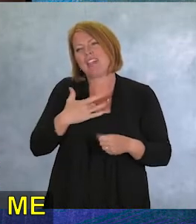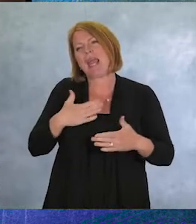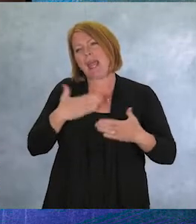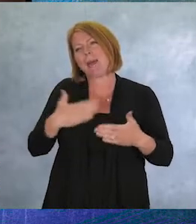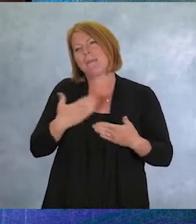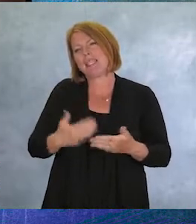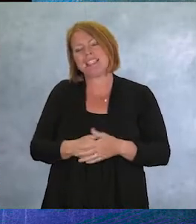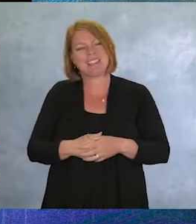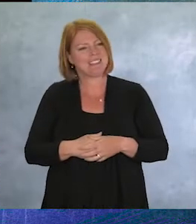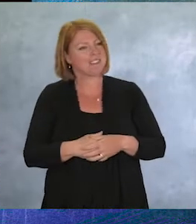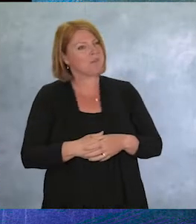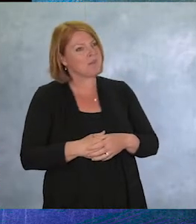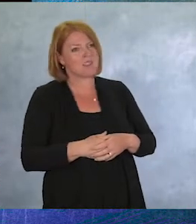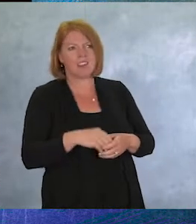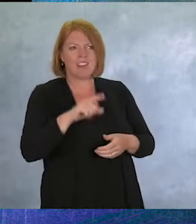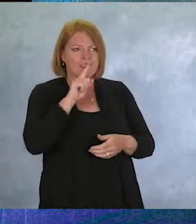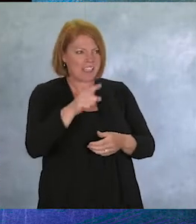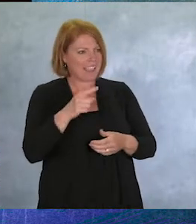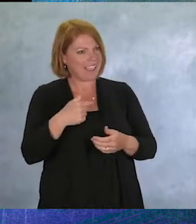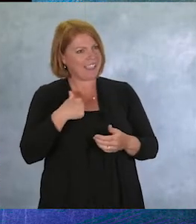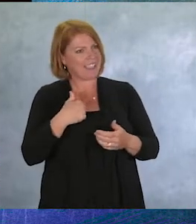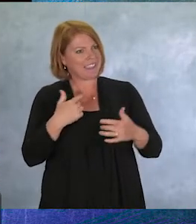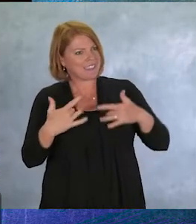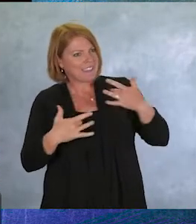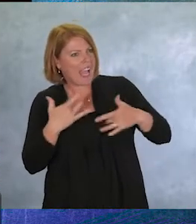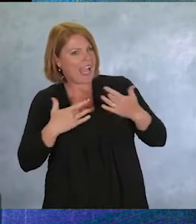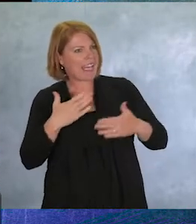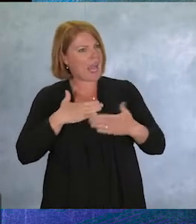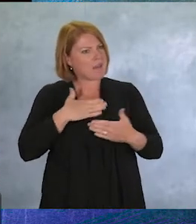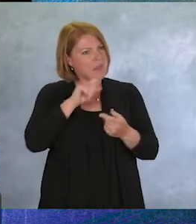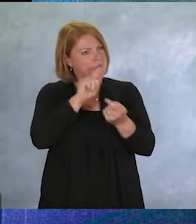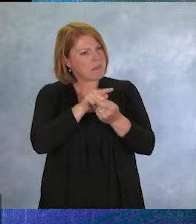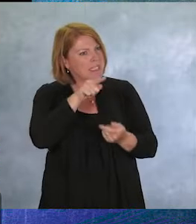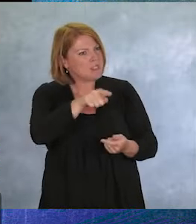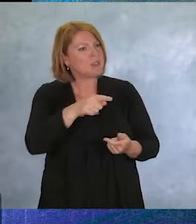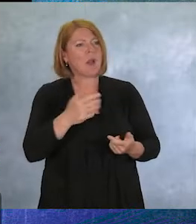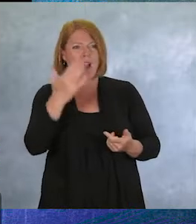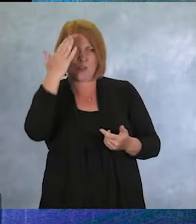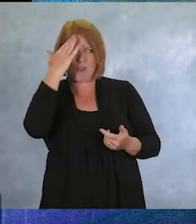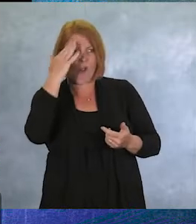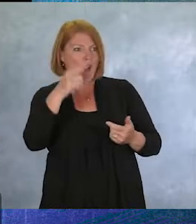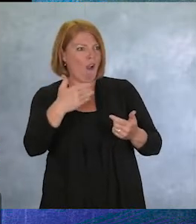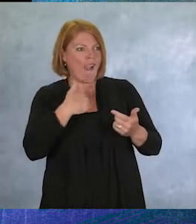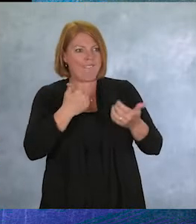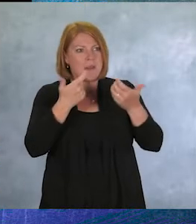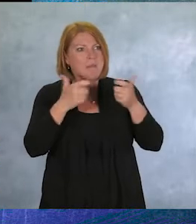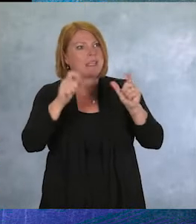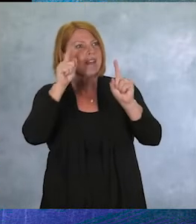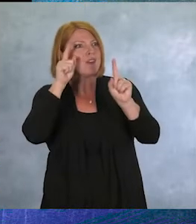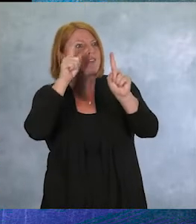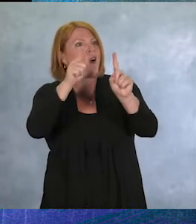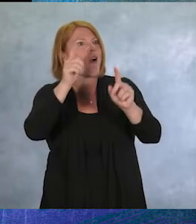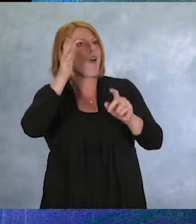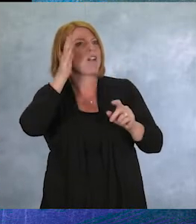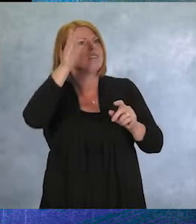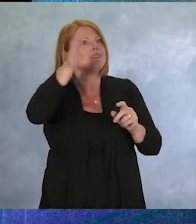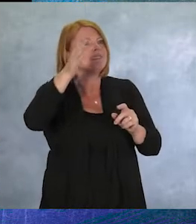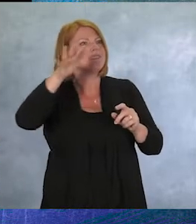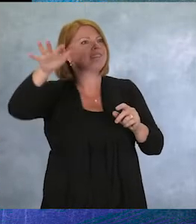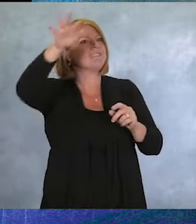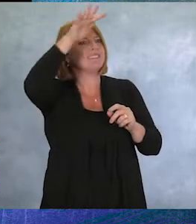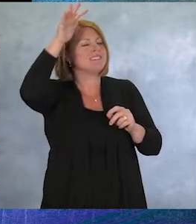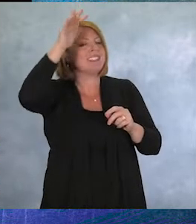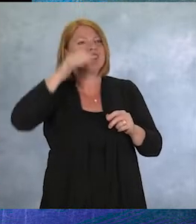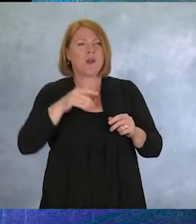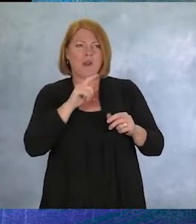my dog. It's really exciting to meet you. And I know that like, you've got big things going on. And Yeah. so like it's